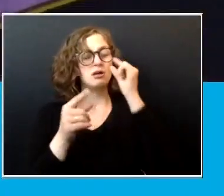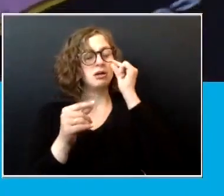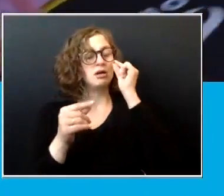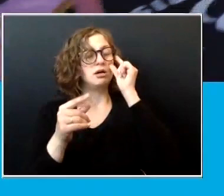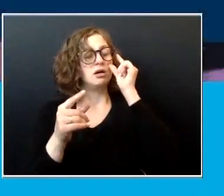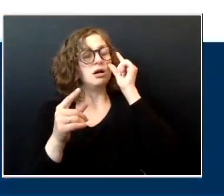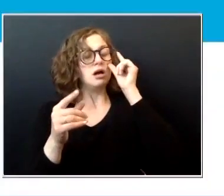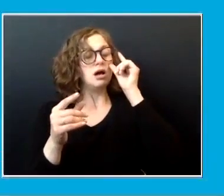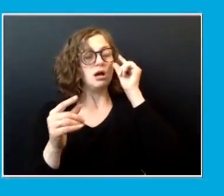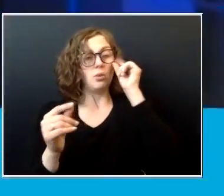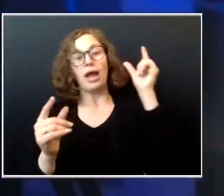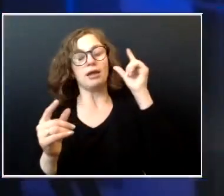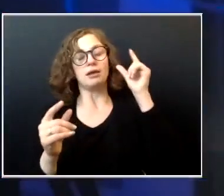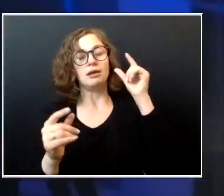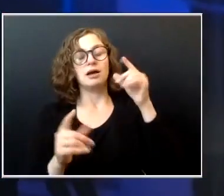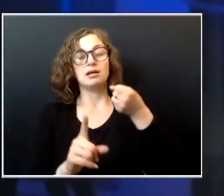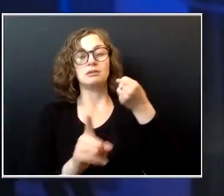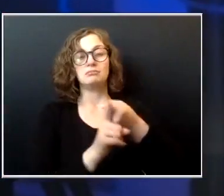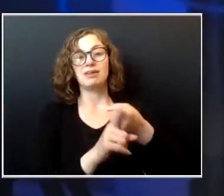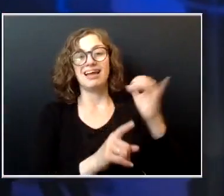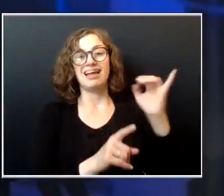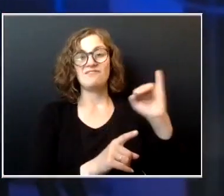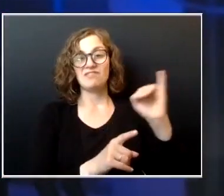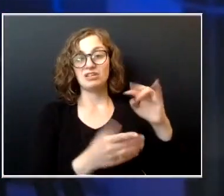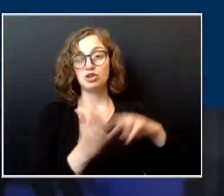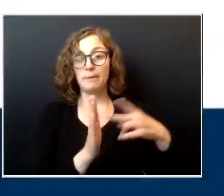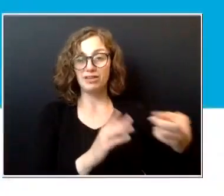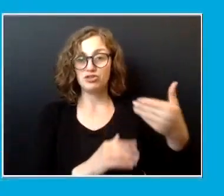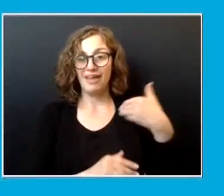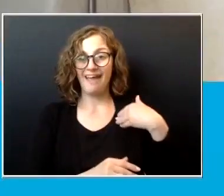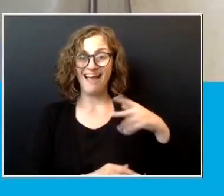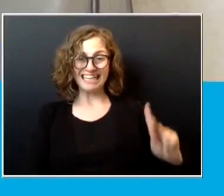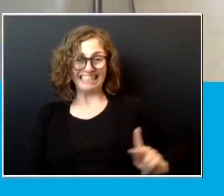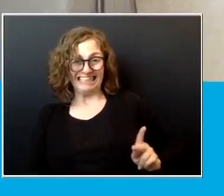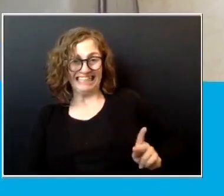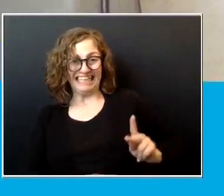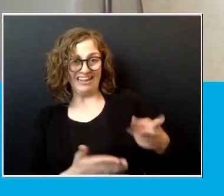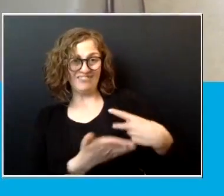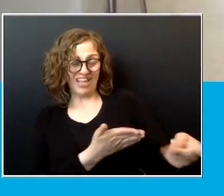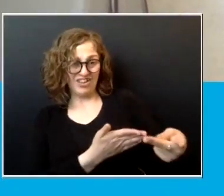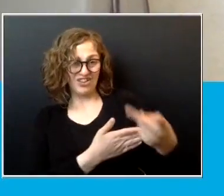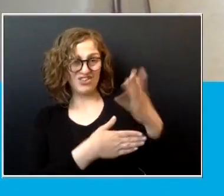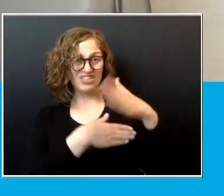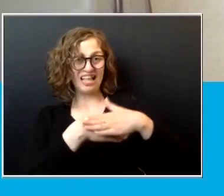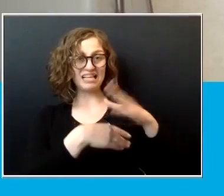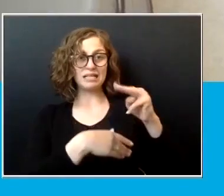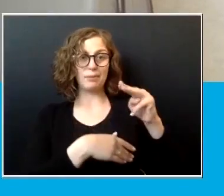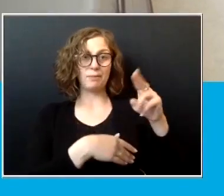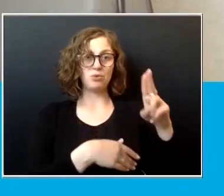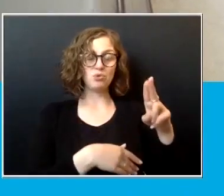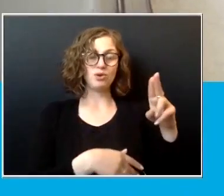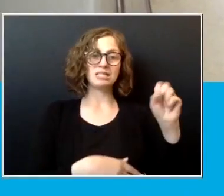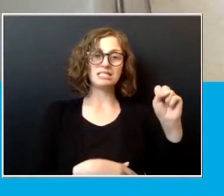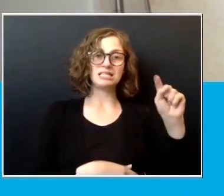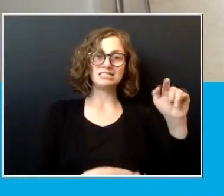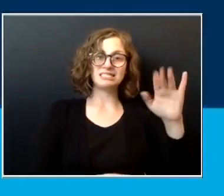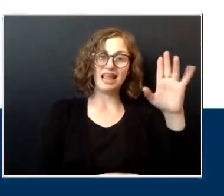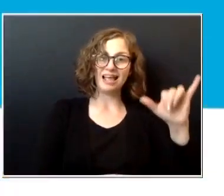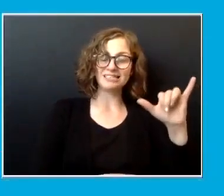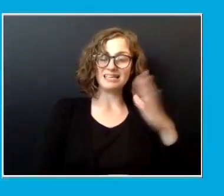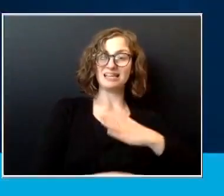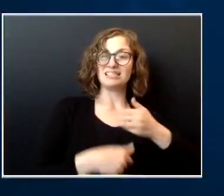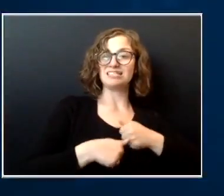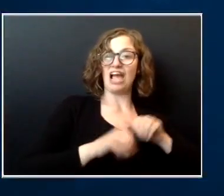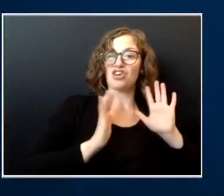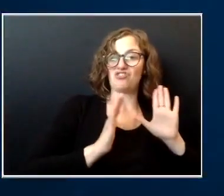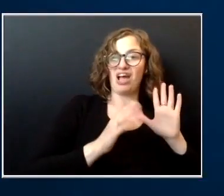into kidney failure. I'm Jessica Lovell on the next Morning Medical Update. Stacy's sacrifice that saved her daughter, giving her life